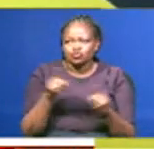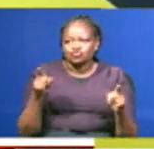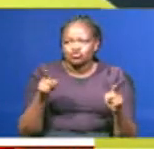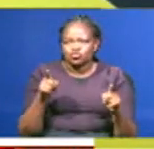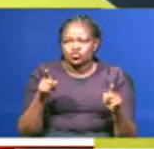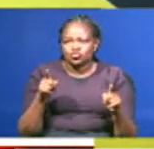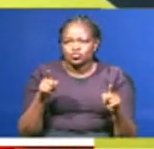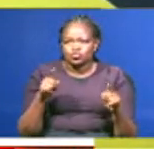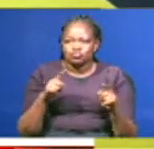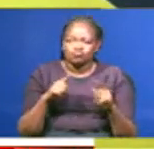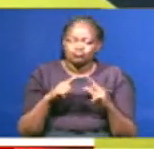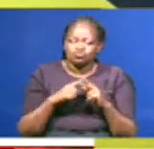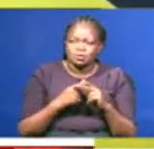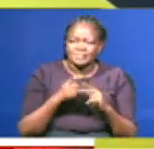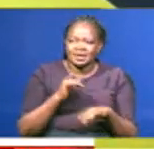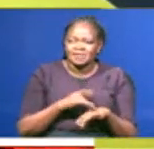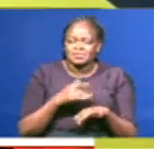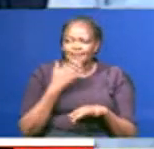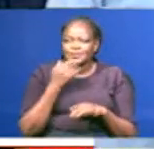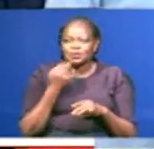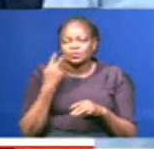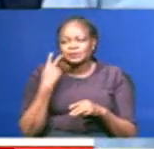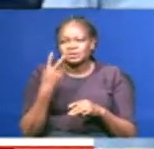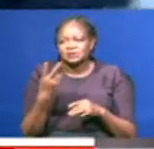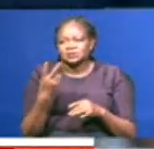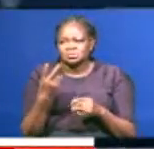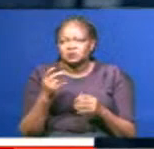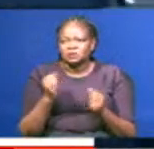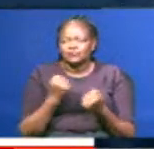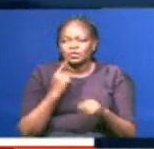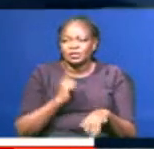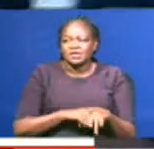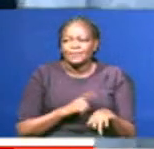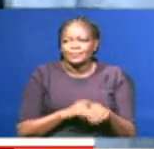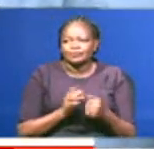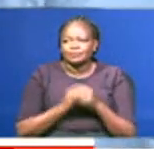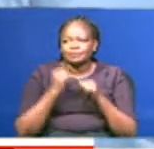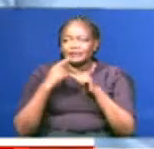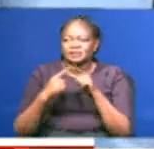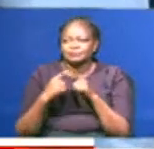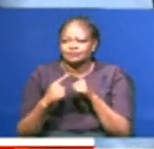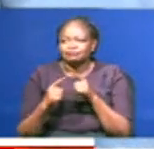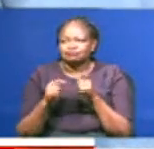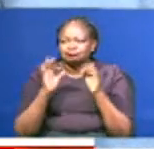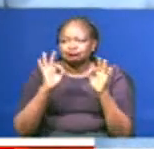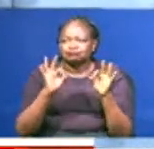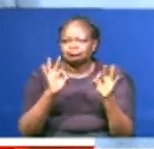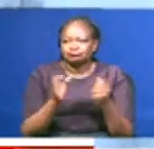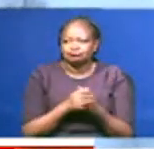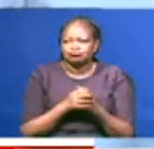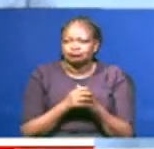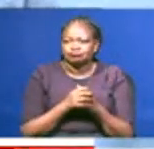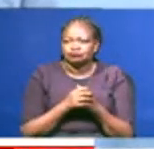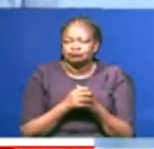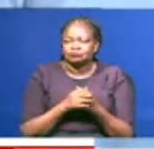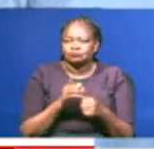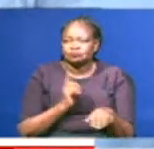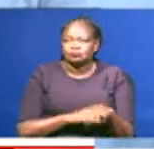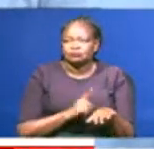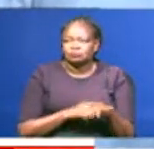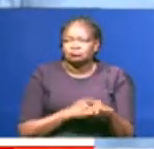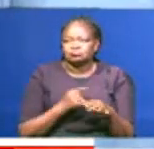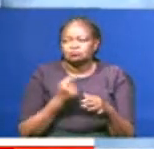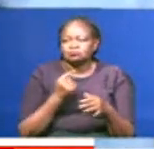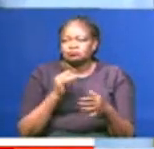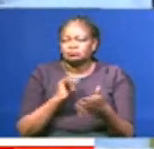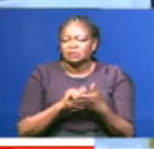started earlier, the better you save your time, you know. Quite an experience that has been nice. One secret that I could tell you about Forex